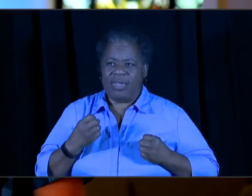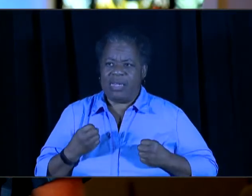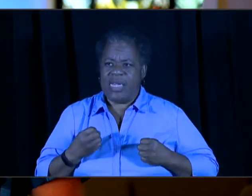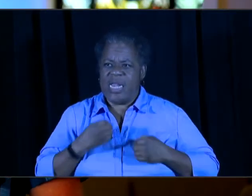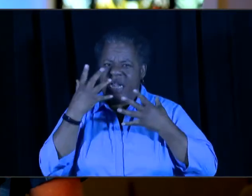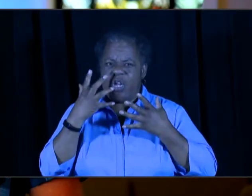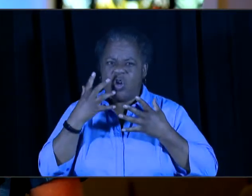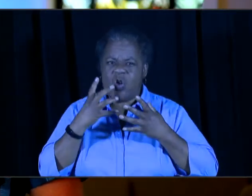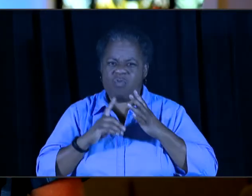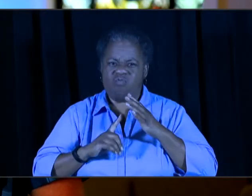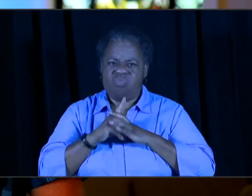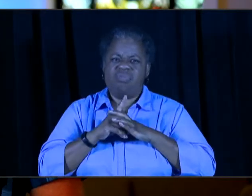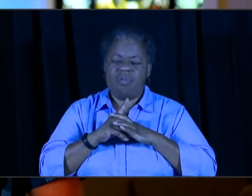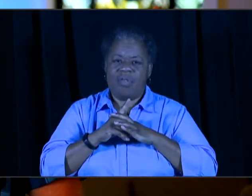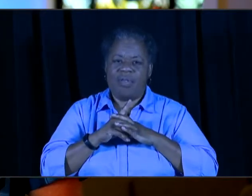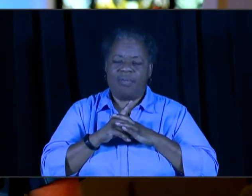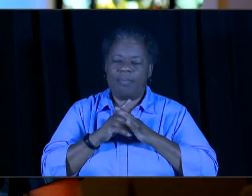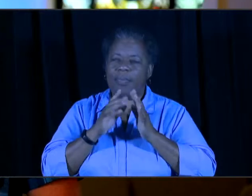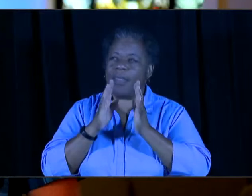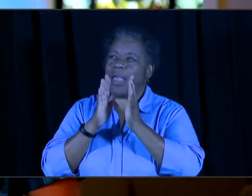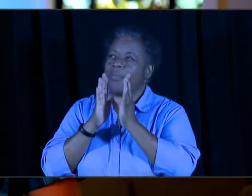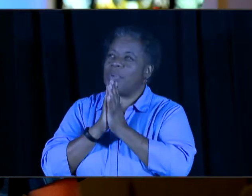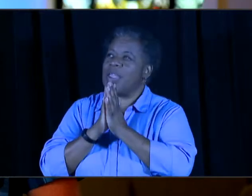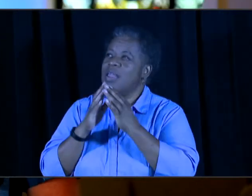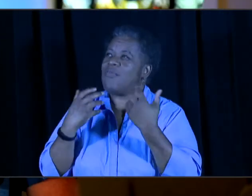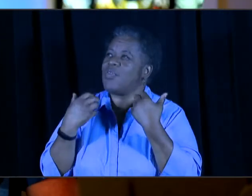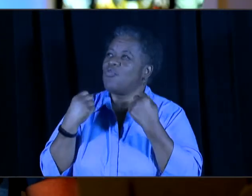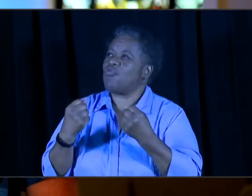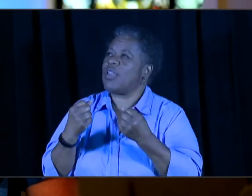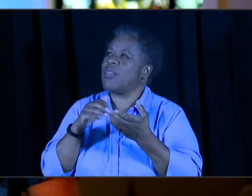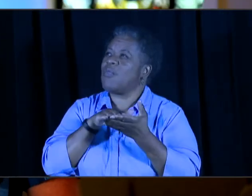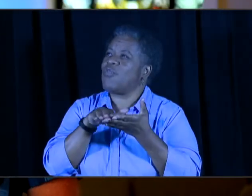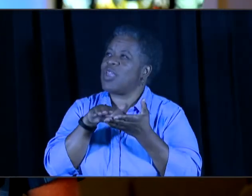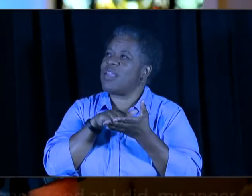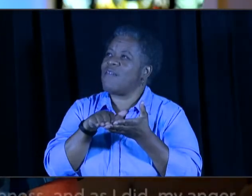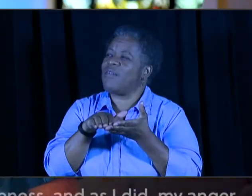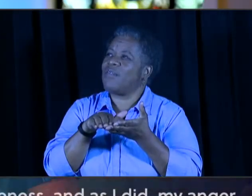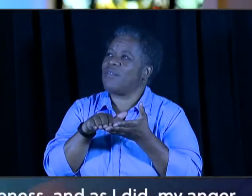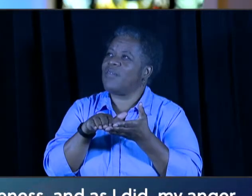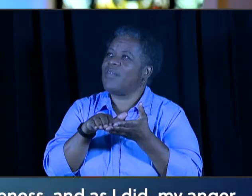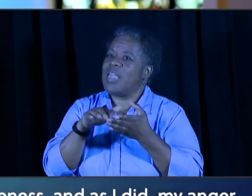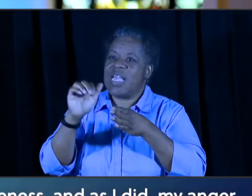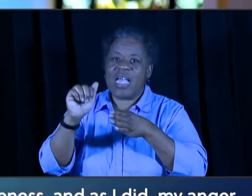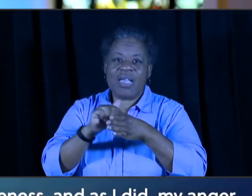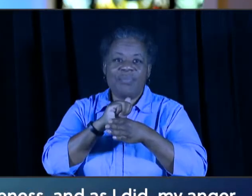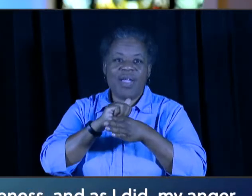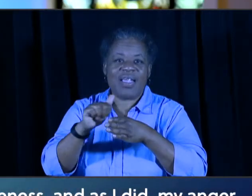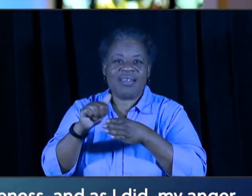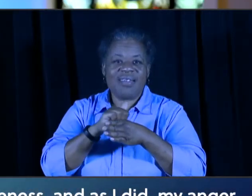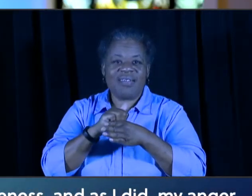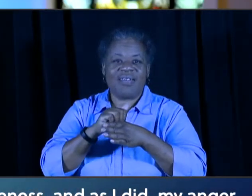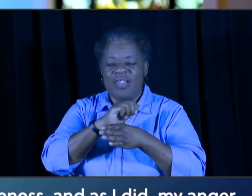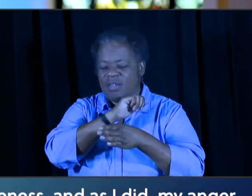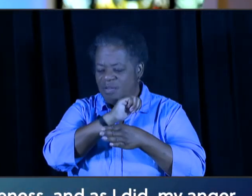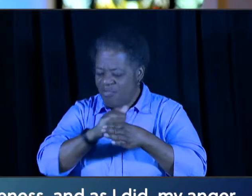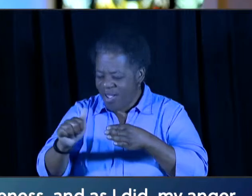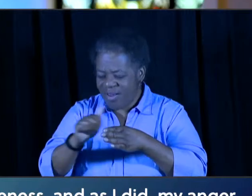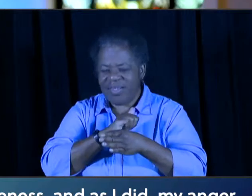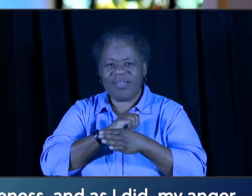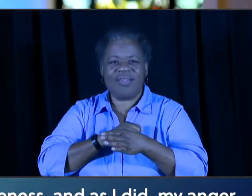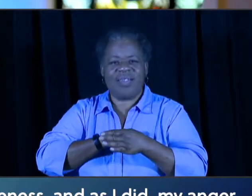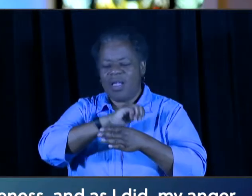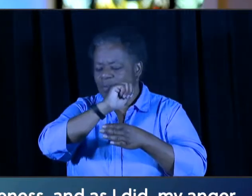of the blue, I prayed for the strength to forgive. I practiced and practiced and